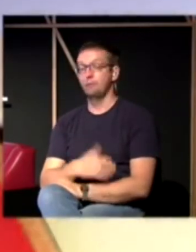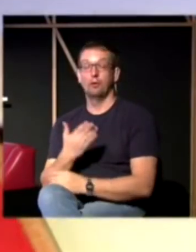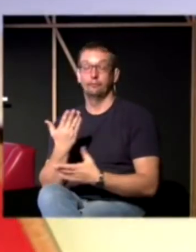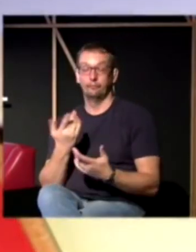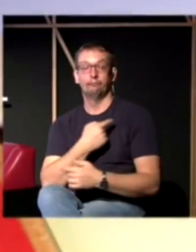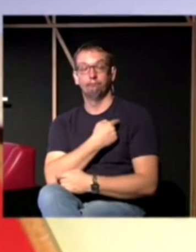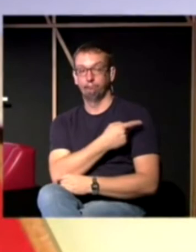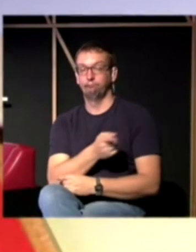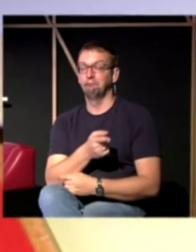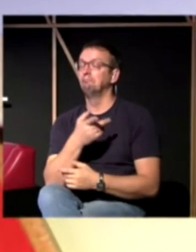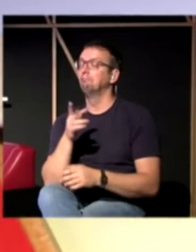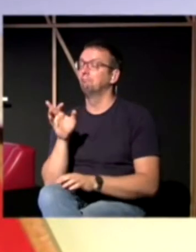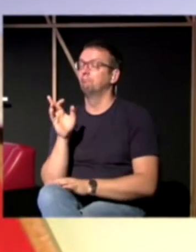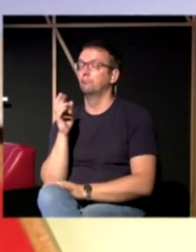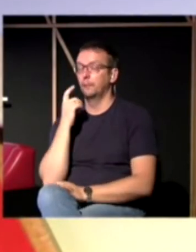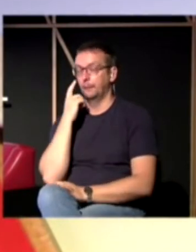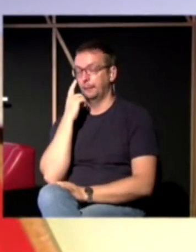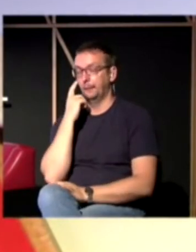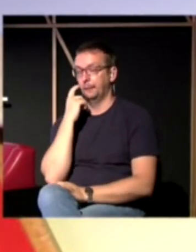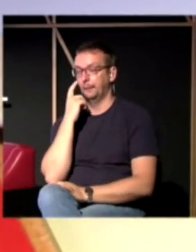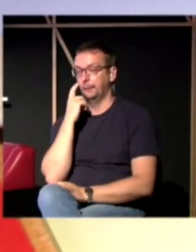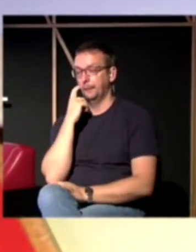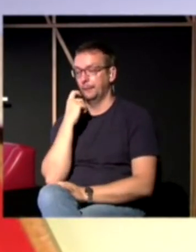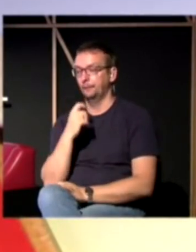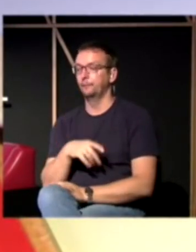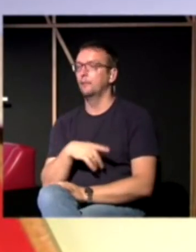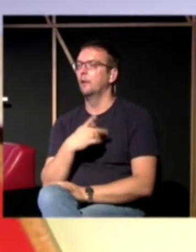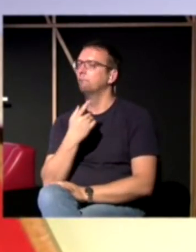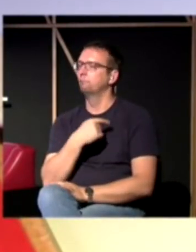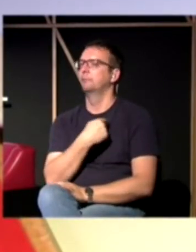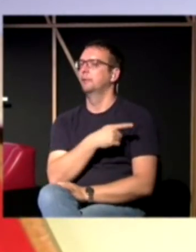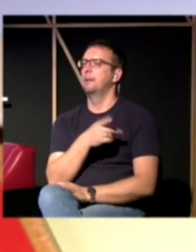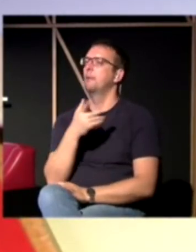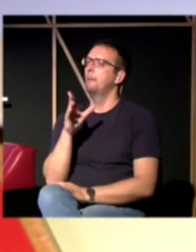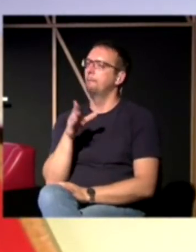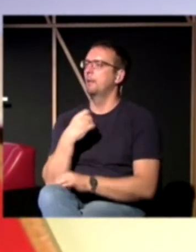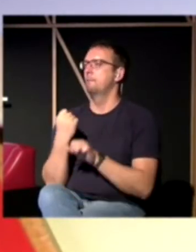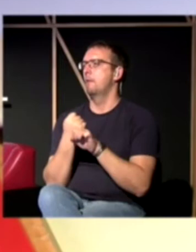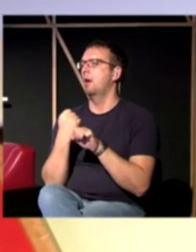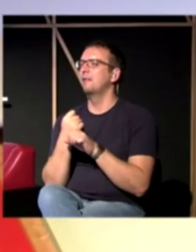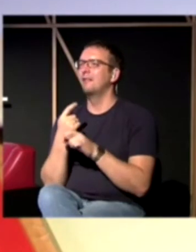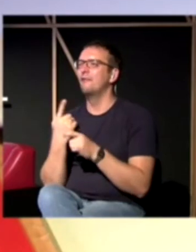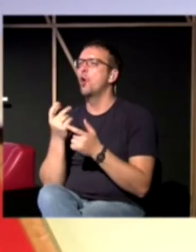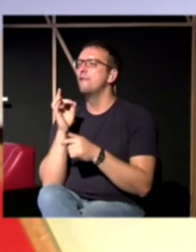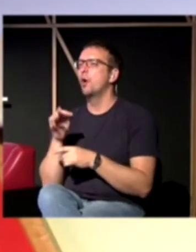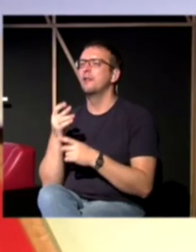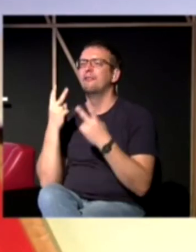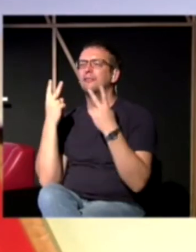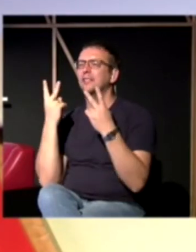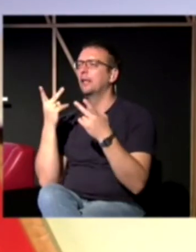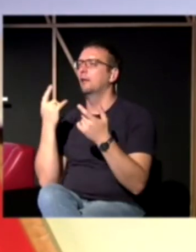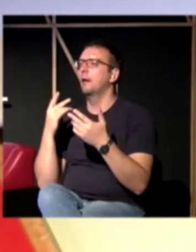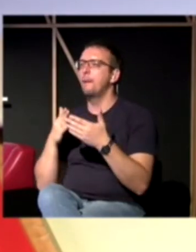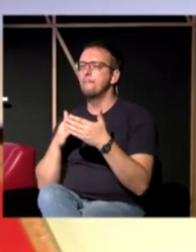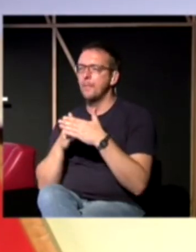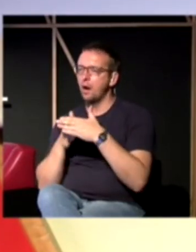The first time in history that the UEFA Women's Champions League final had a live audio descriptive commentary. Could you tell us a little bit about how that came